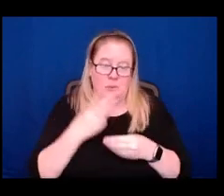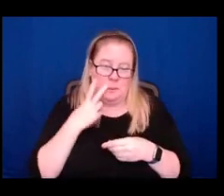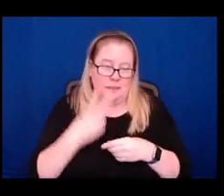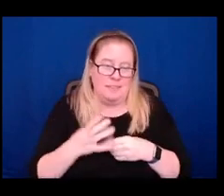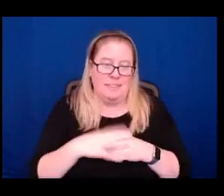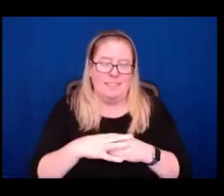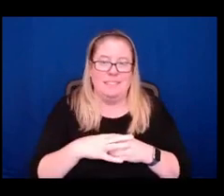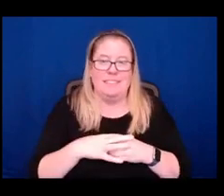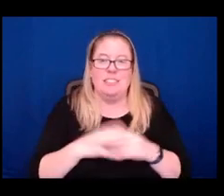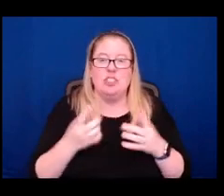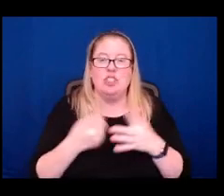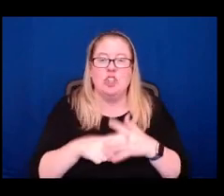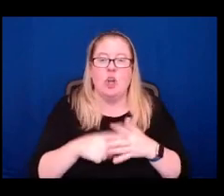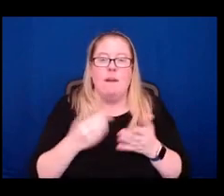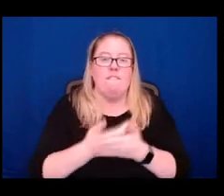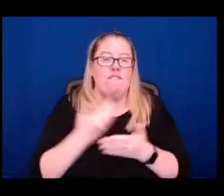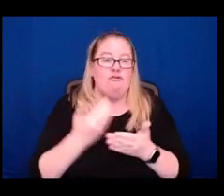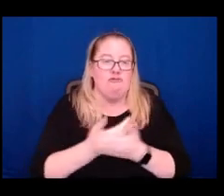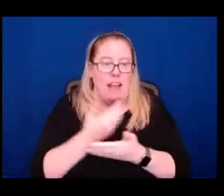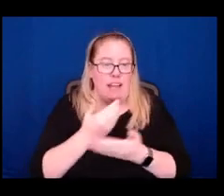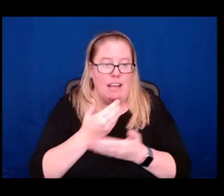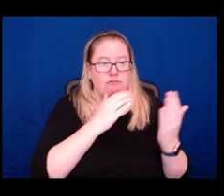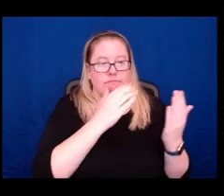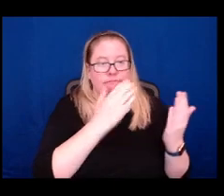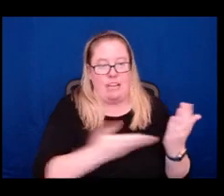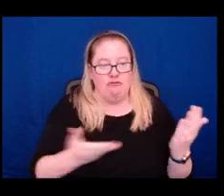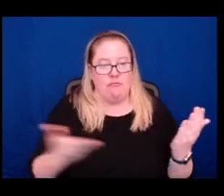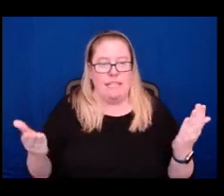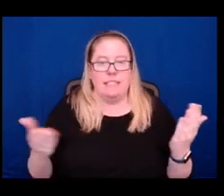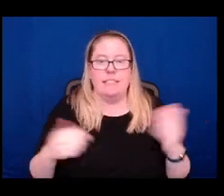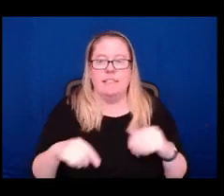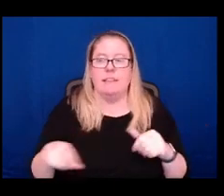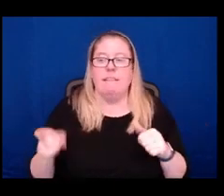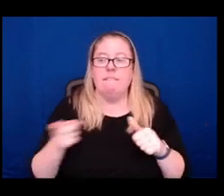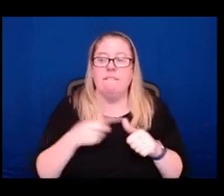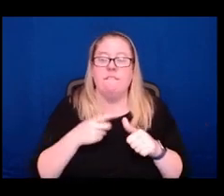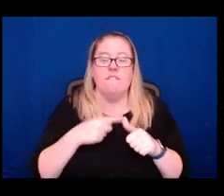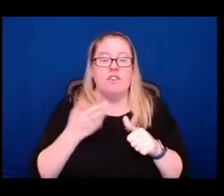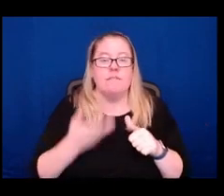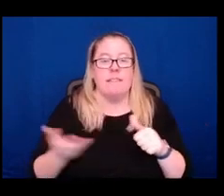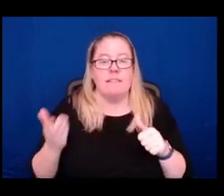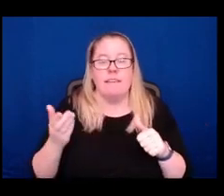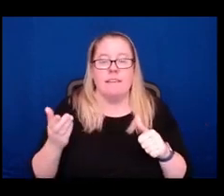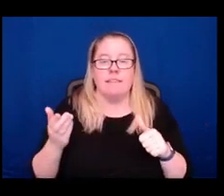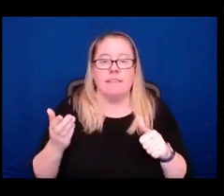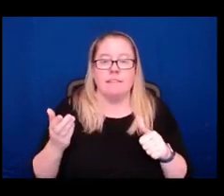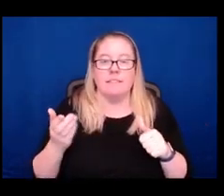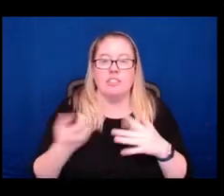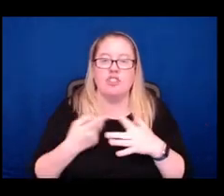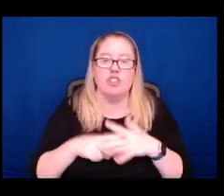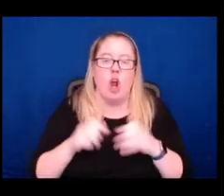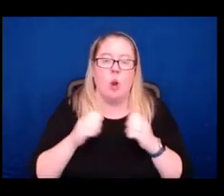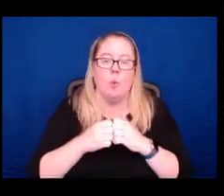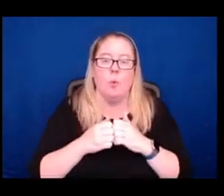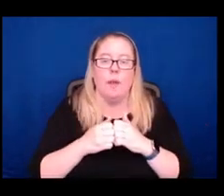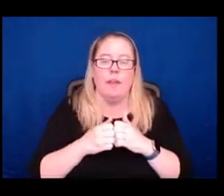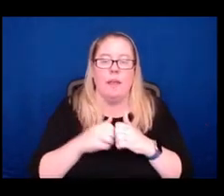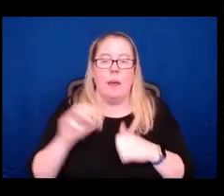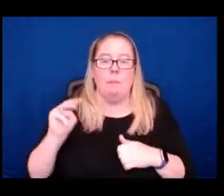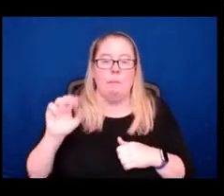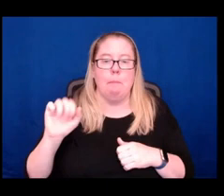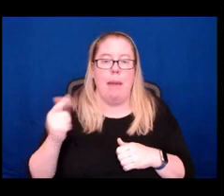fresh ingredients. So the first thing we want to do is start with our mango. So there's